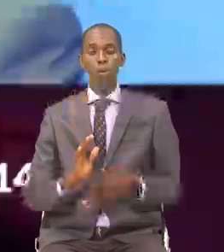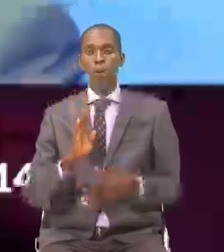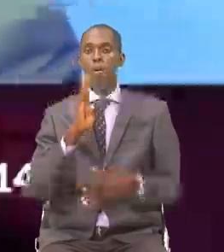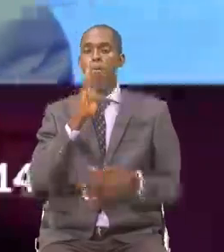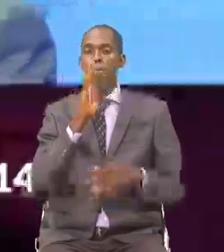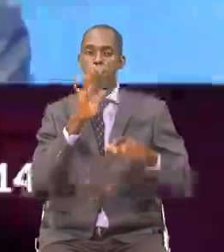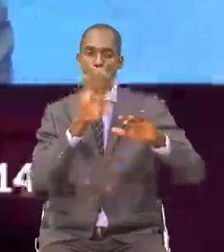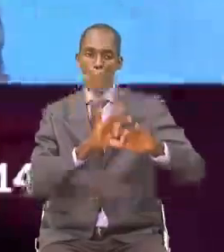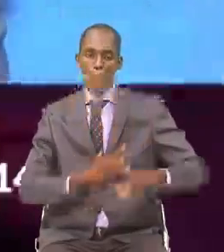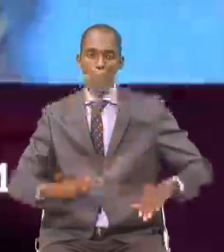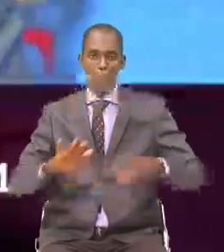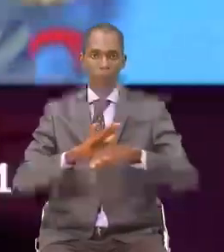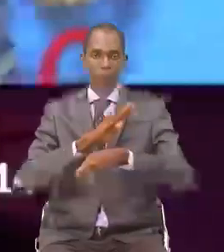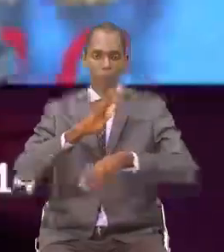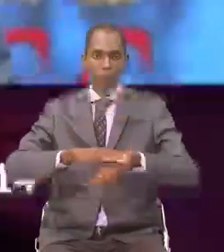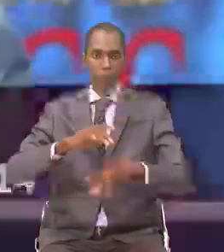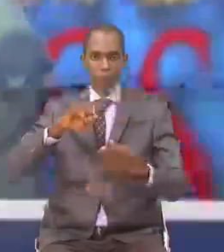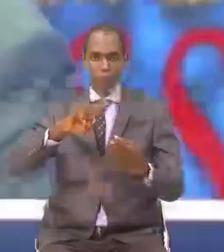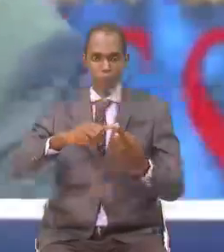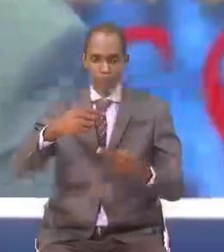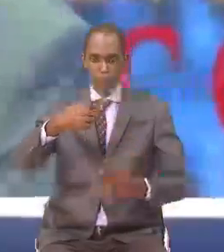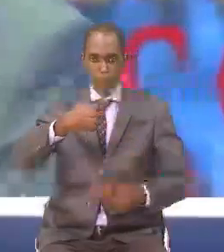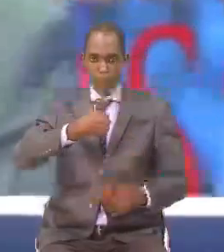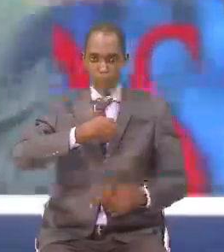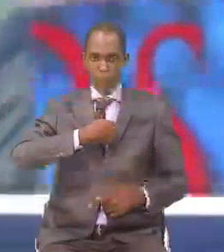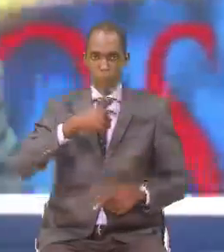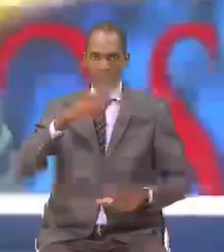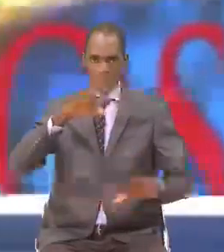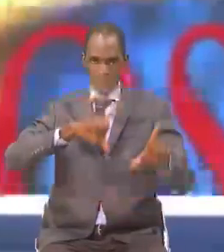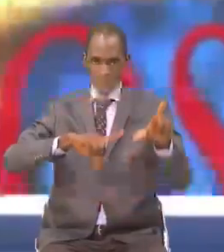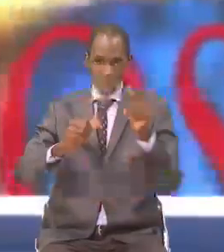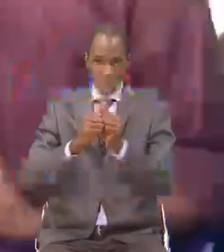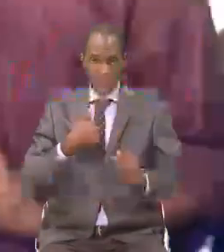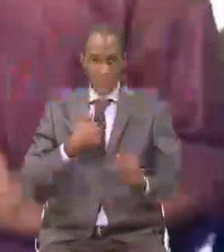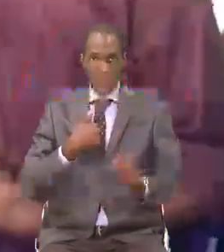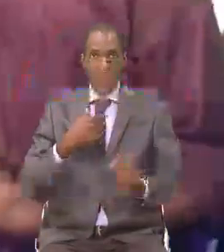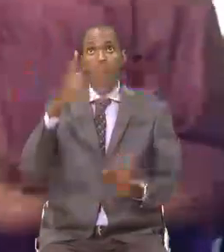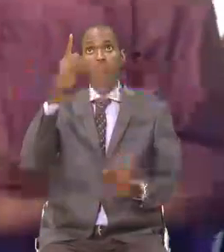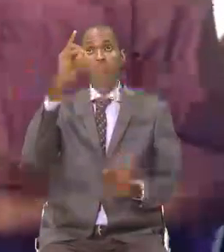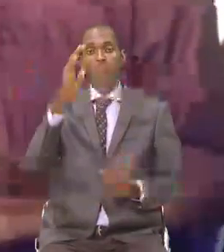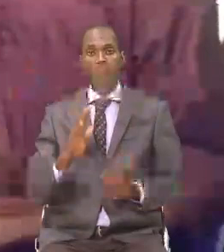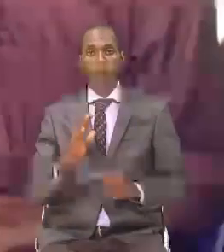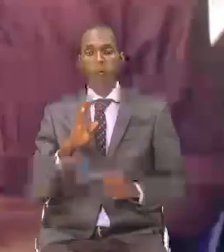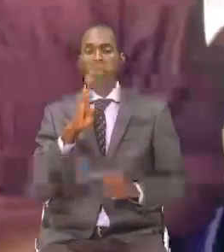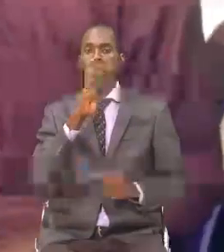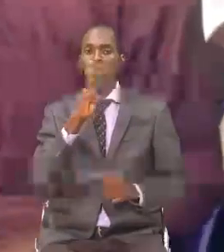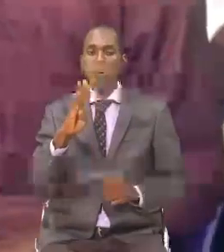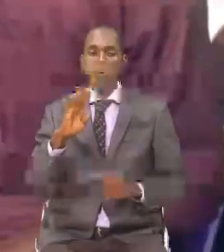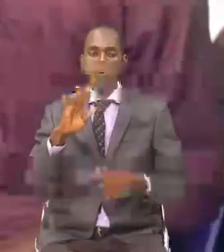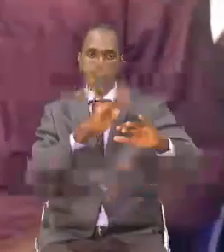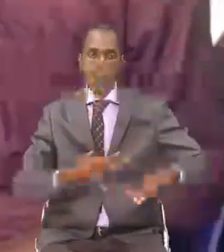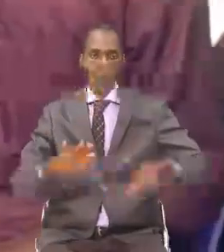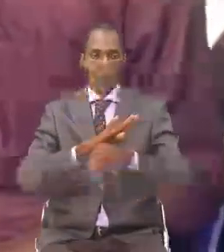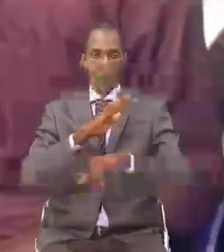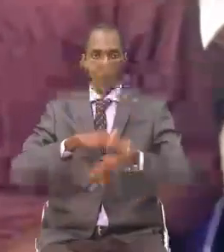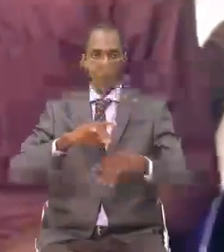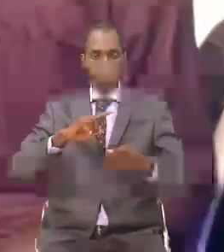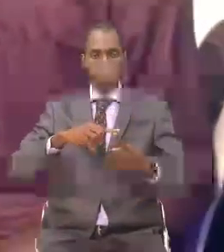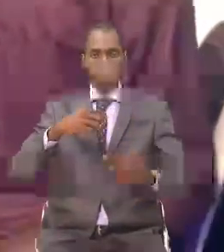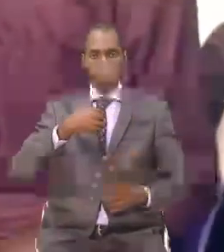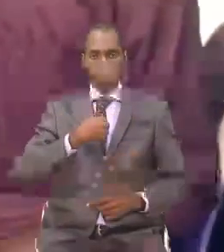1, God, be merciful unto me. Let me hear you say that.